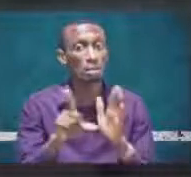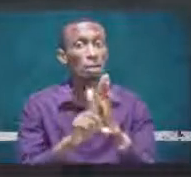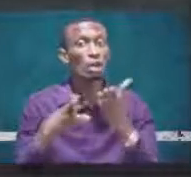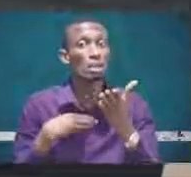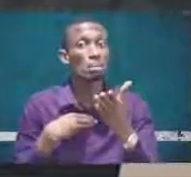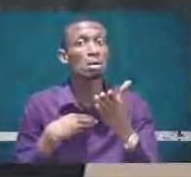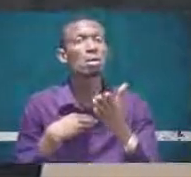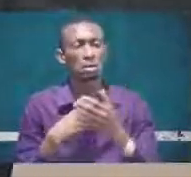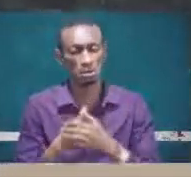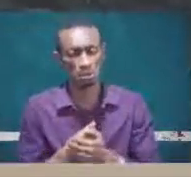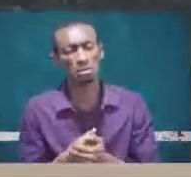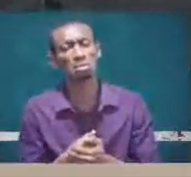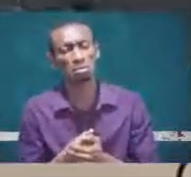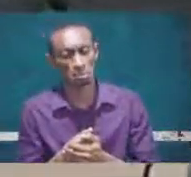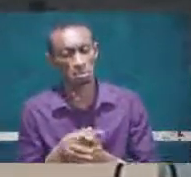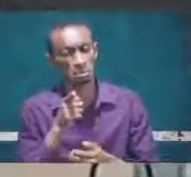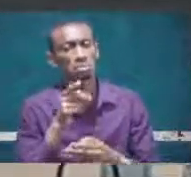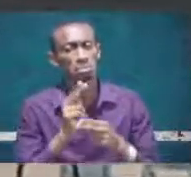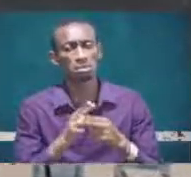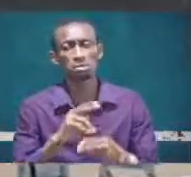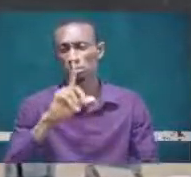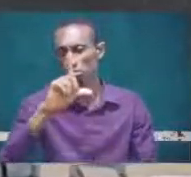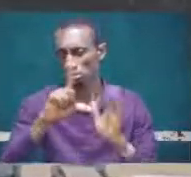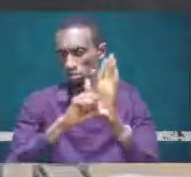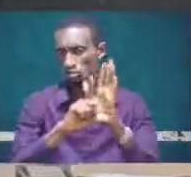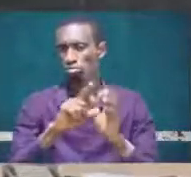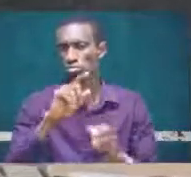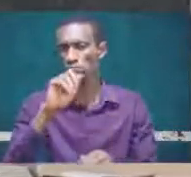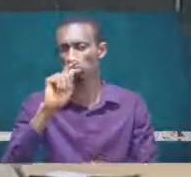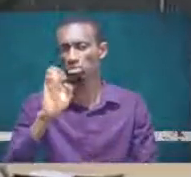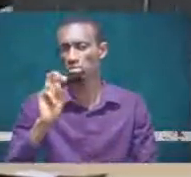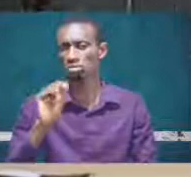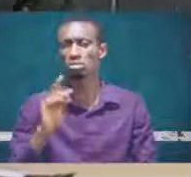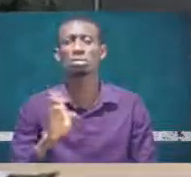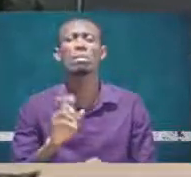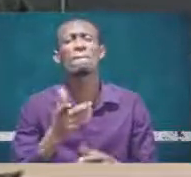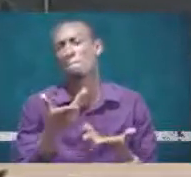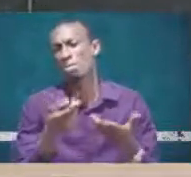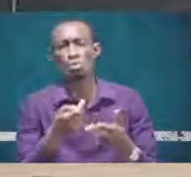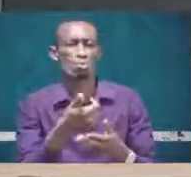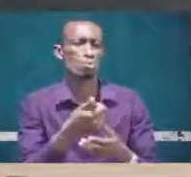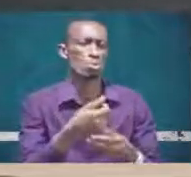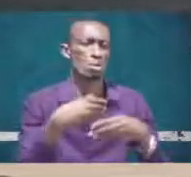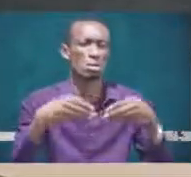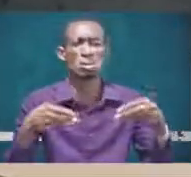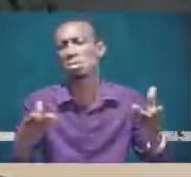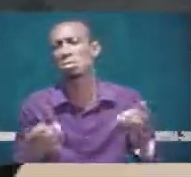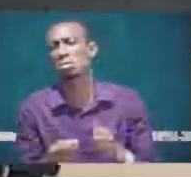in payment of debts to meet financial obligations or to carry out transactions. That